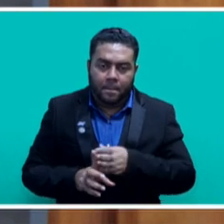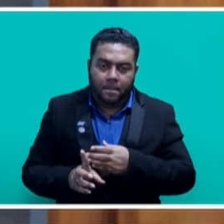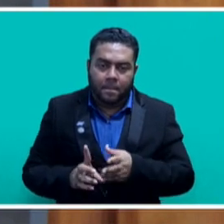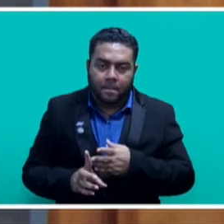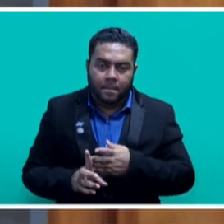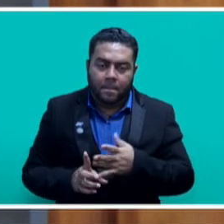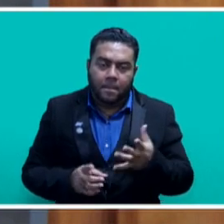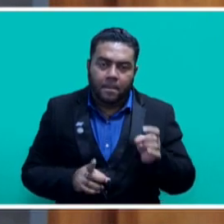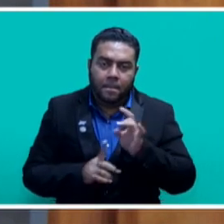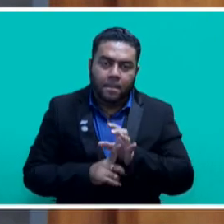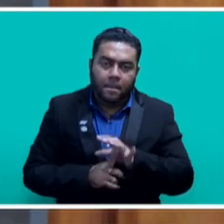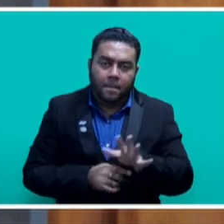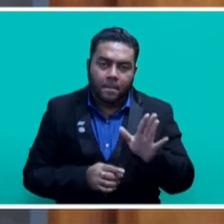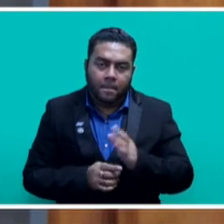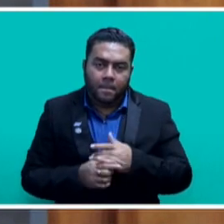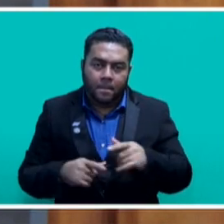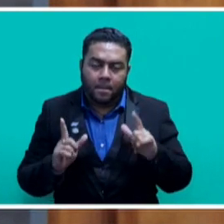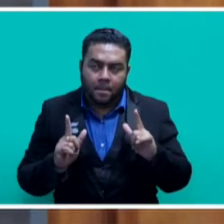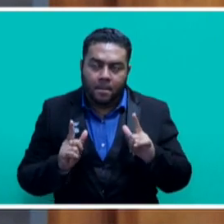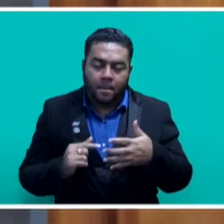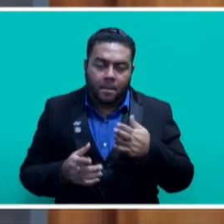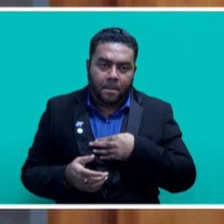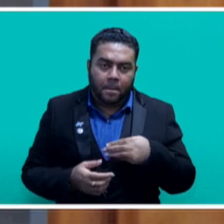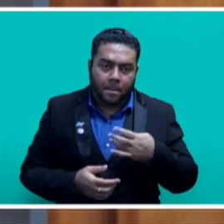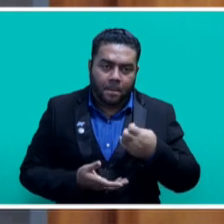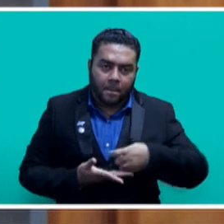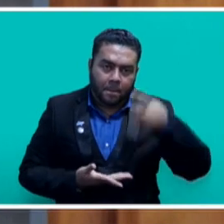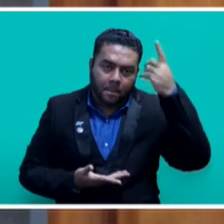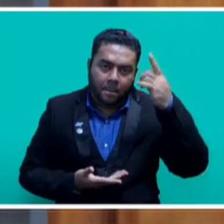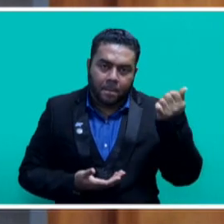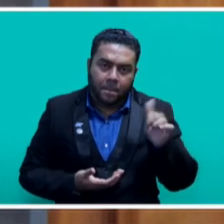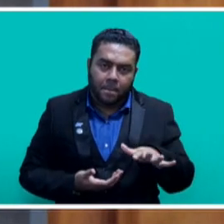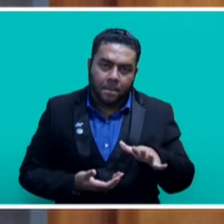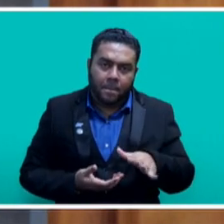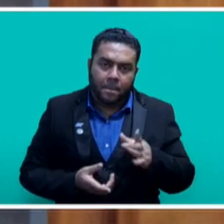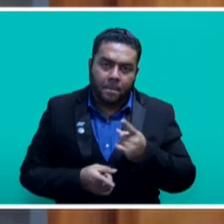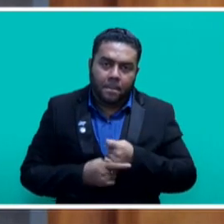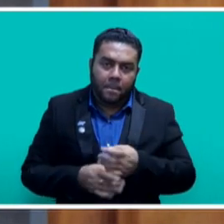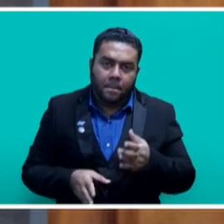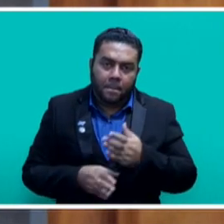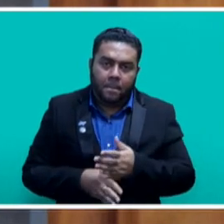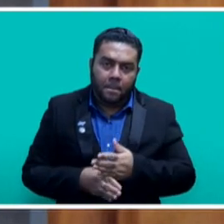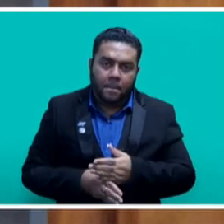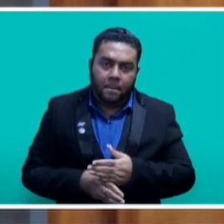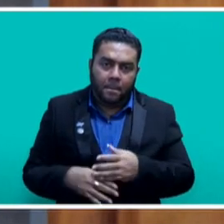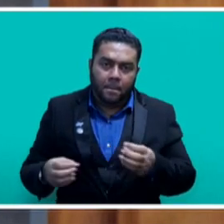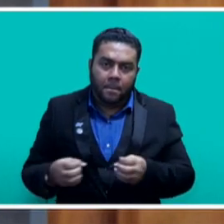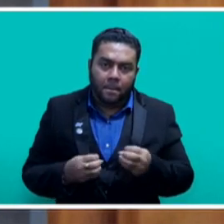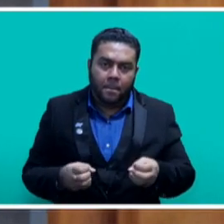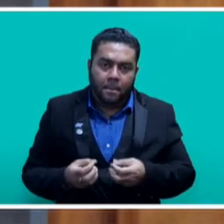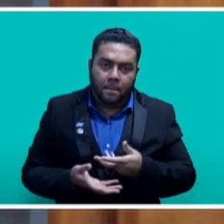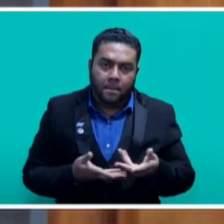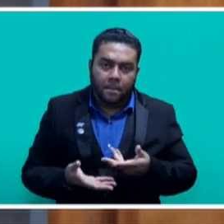Advisory Councils. The Ministry of Education has already started working in organizing consultation